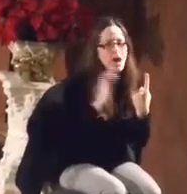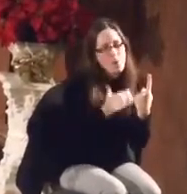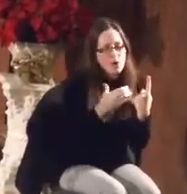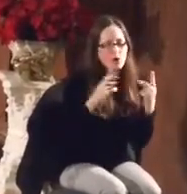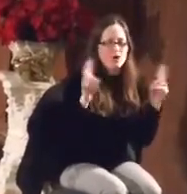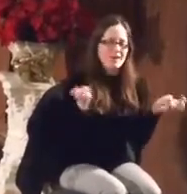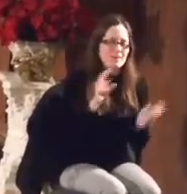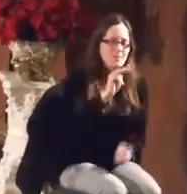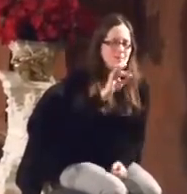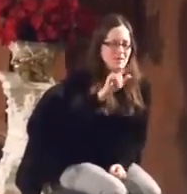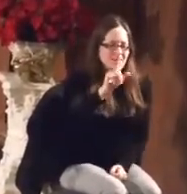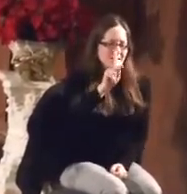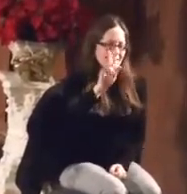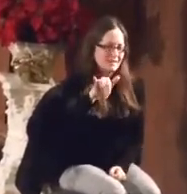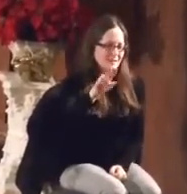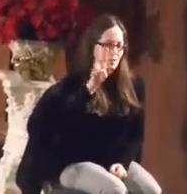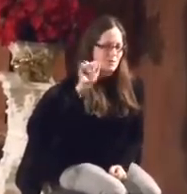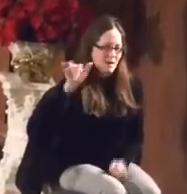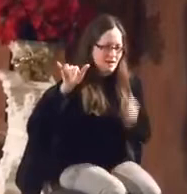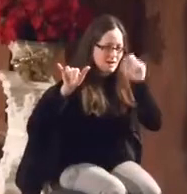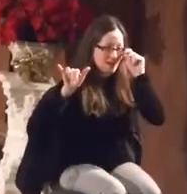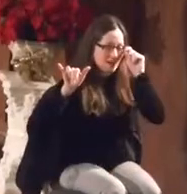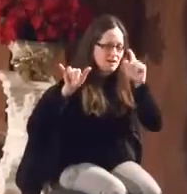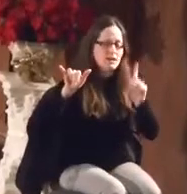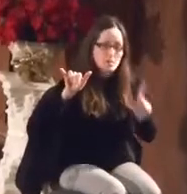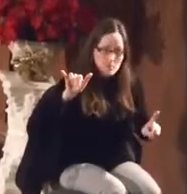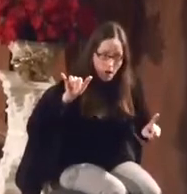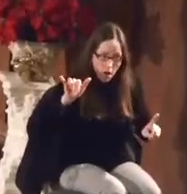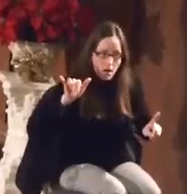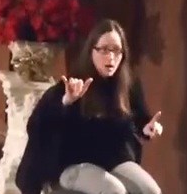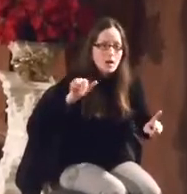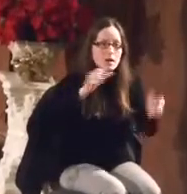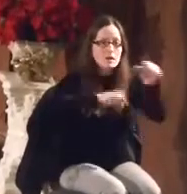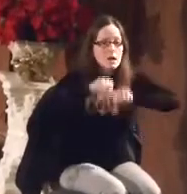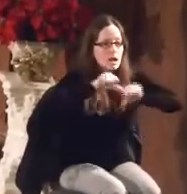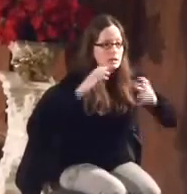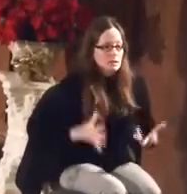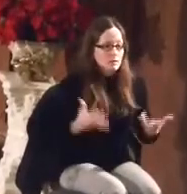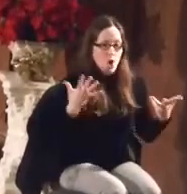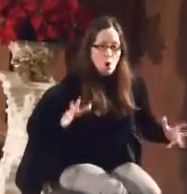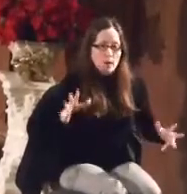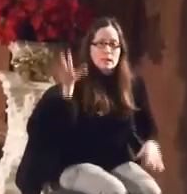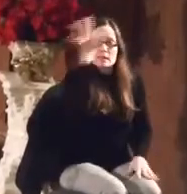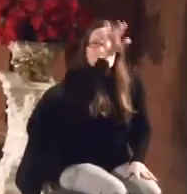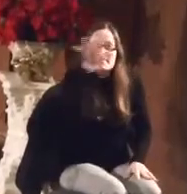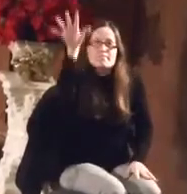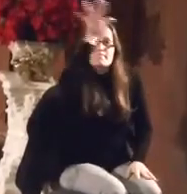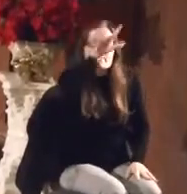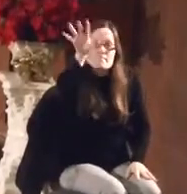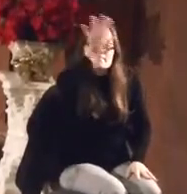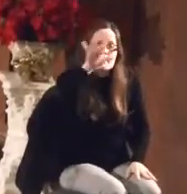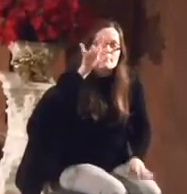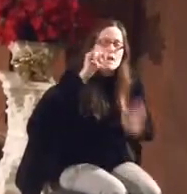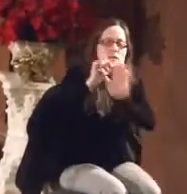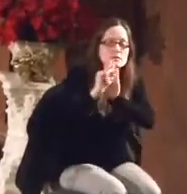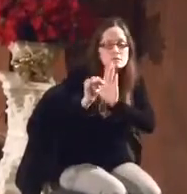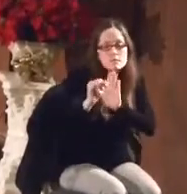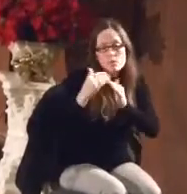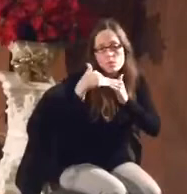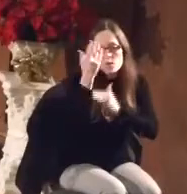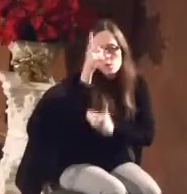Dipper, scientists have identified nearly a million galaxies just